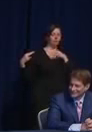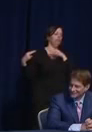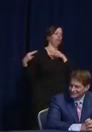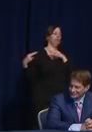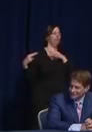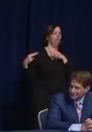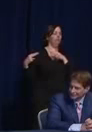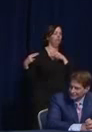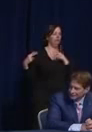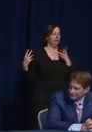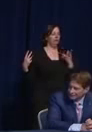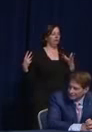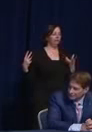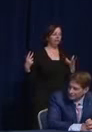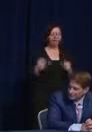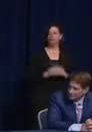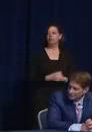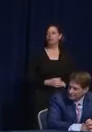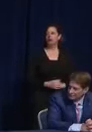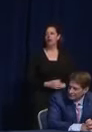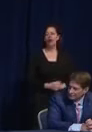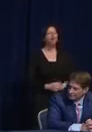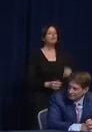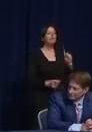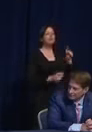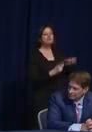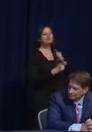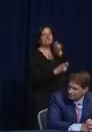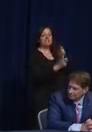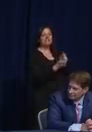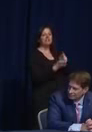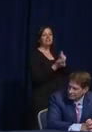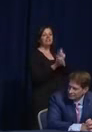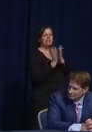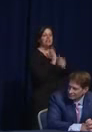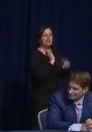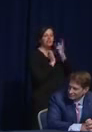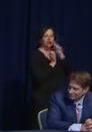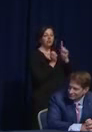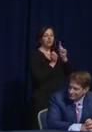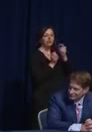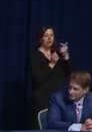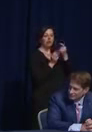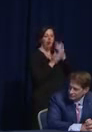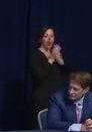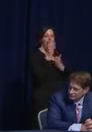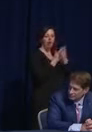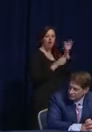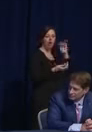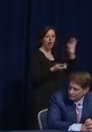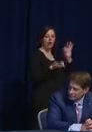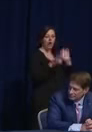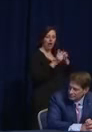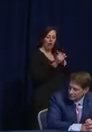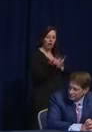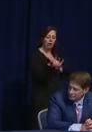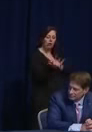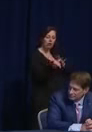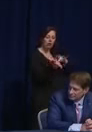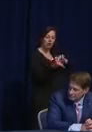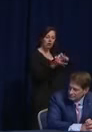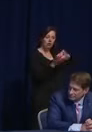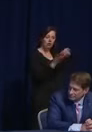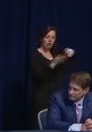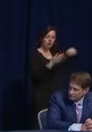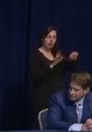I'm going to use the easy part. There is a way to take off gloves. I learned that in nursing school, but you do turn them inside out when you